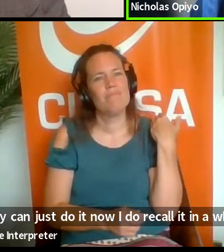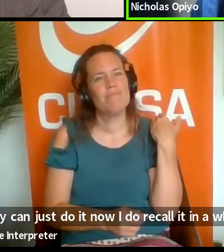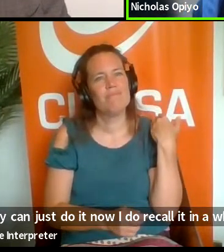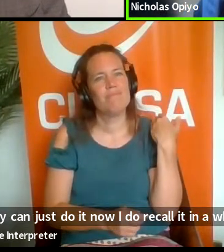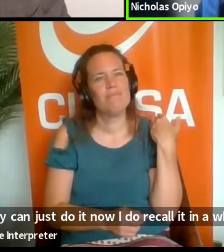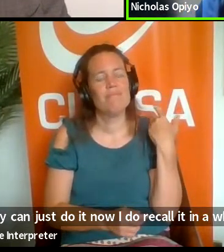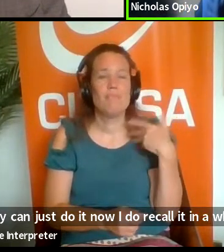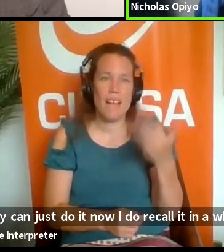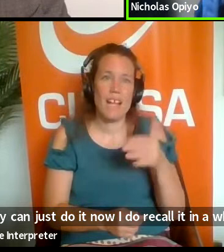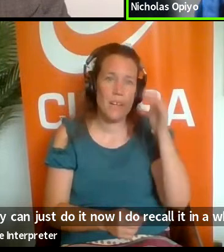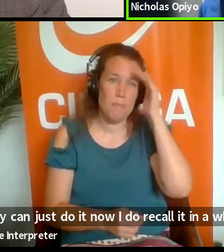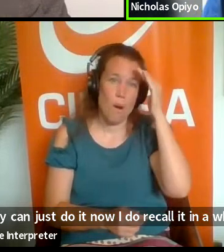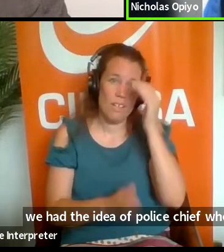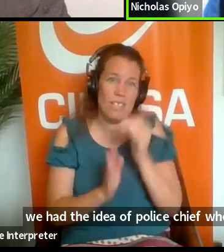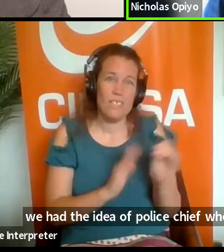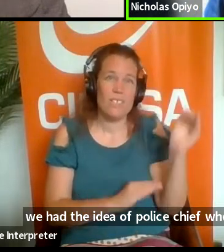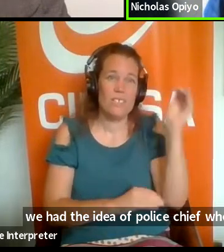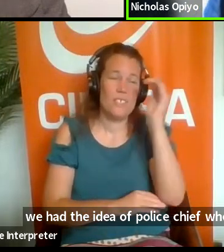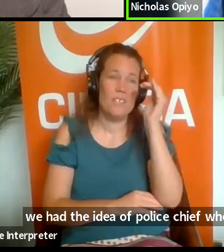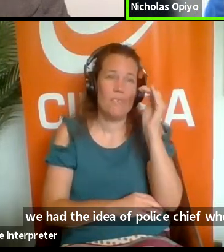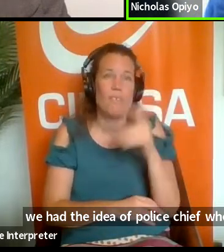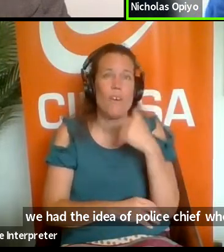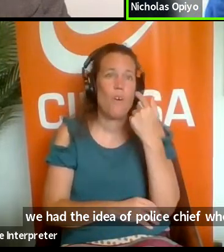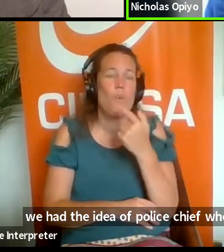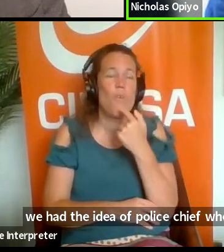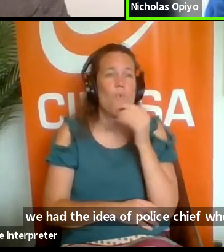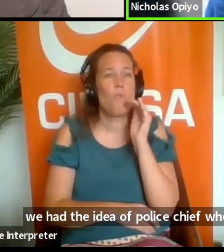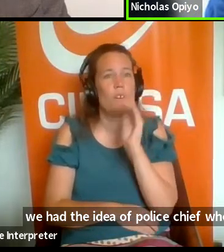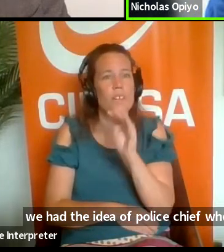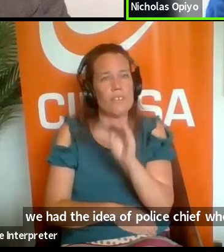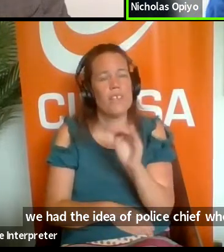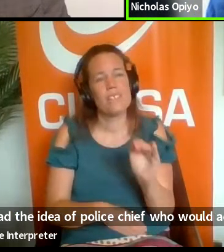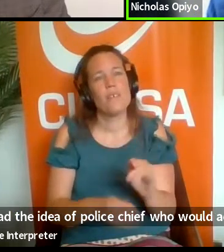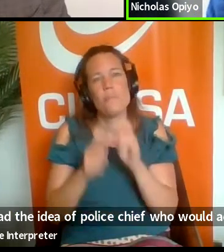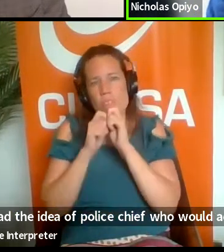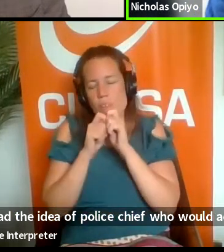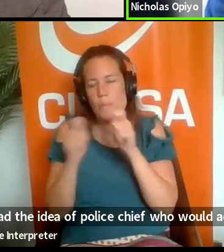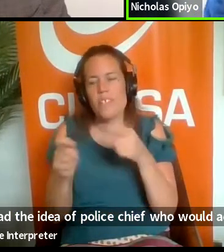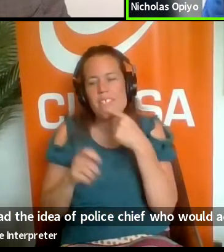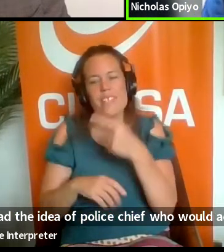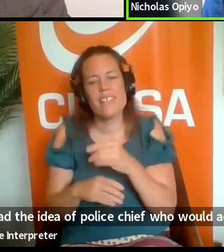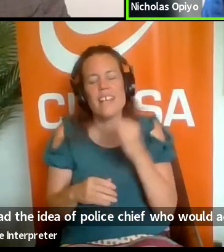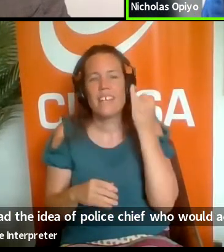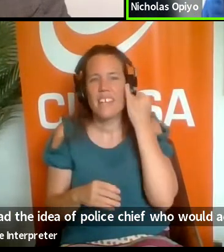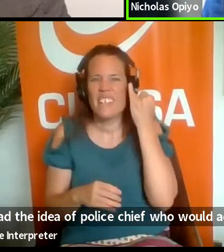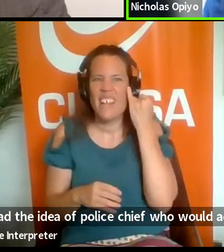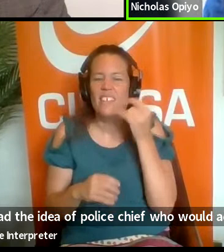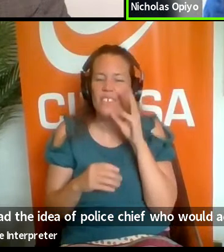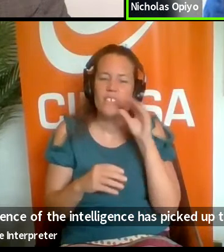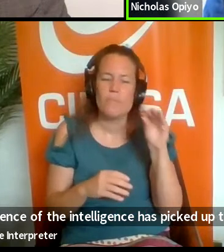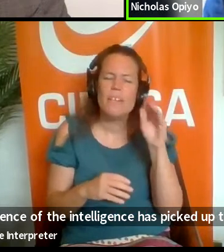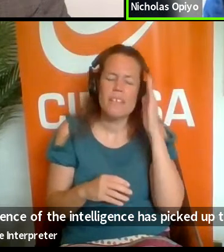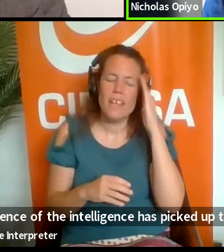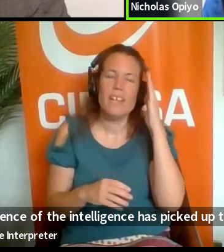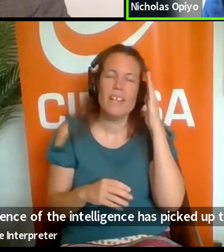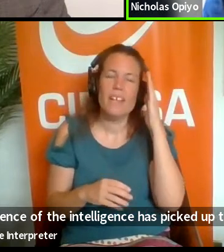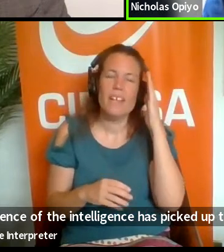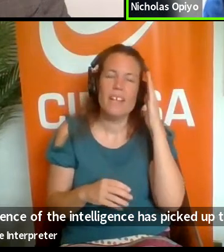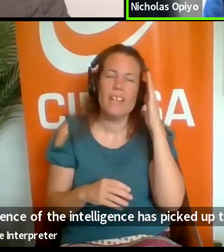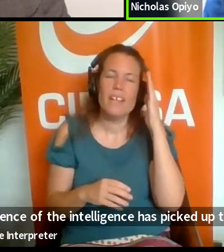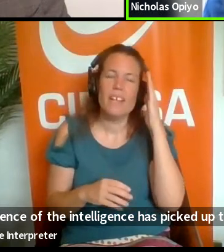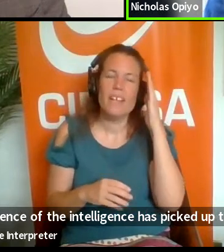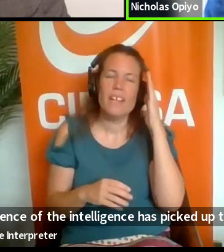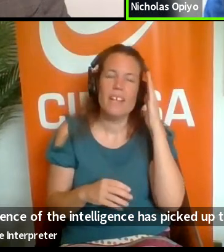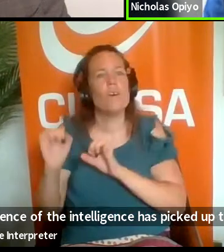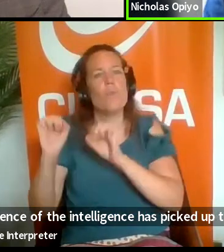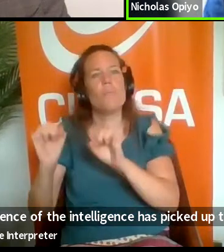police chief who would address the press and say the intelligence has picked up. They know exactly the time an opposition party took